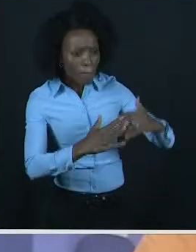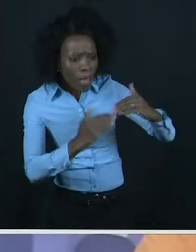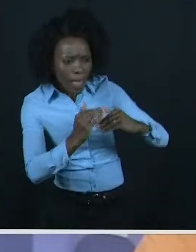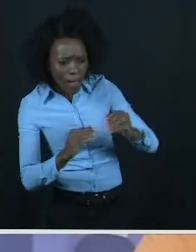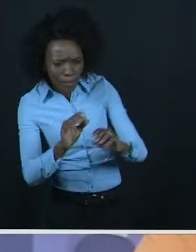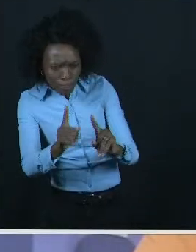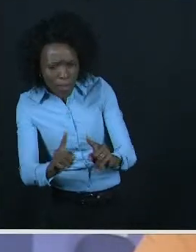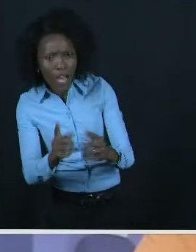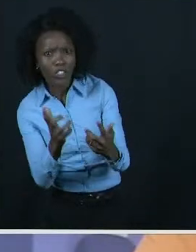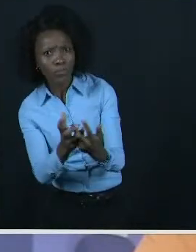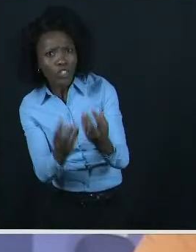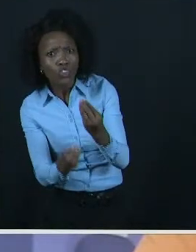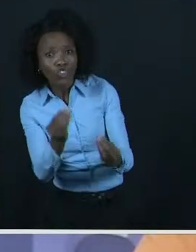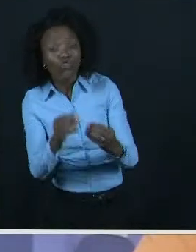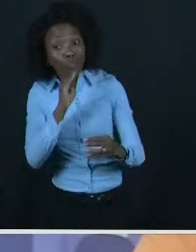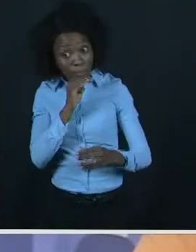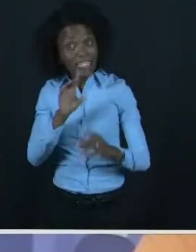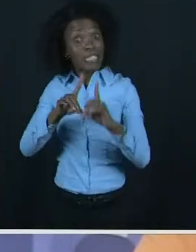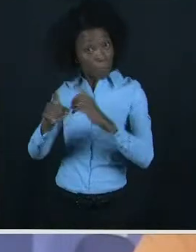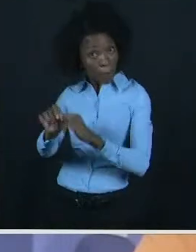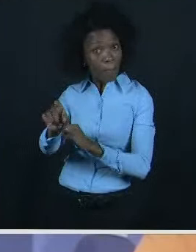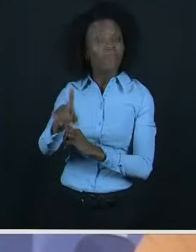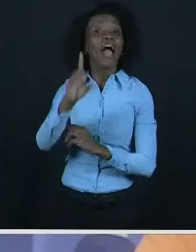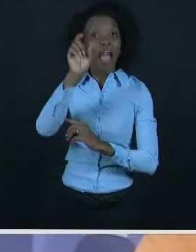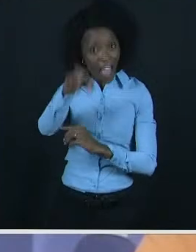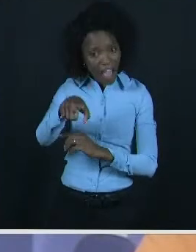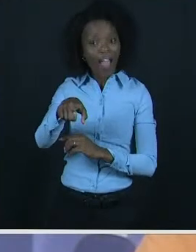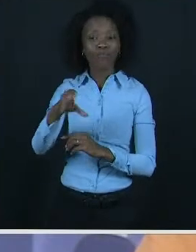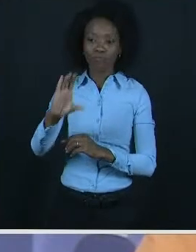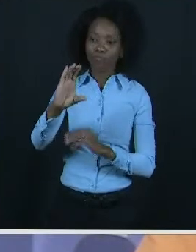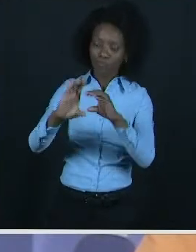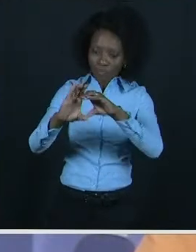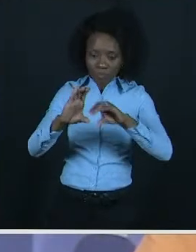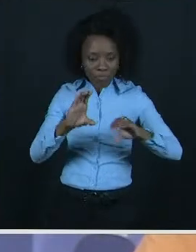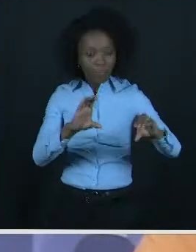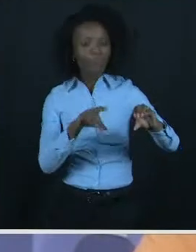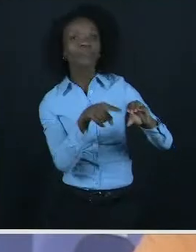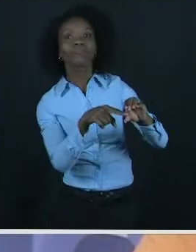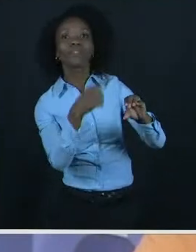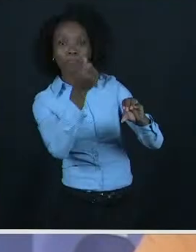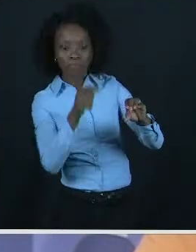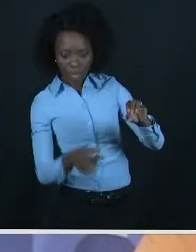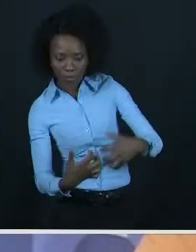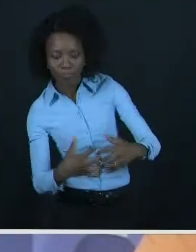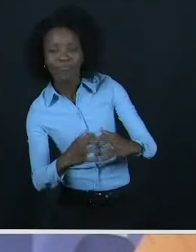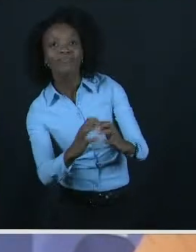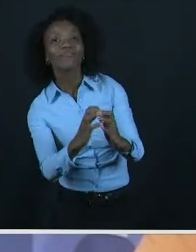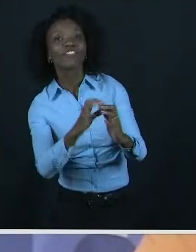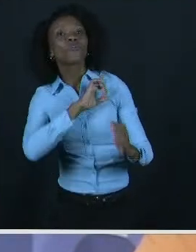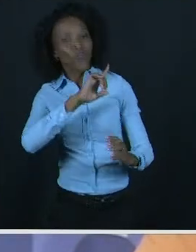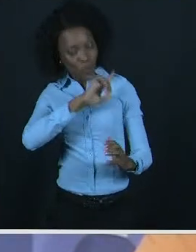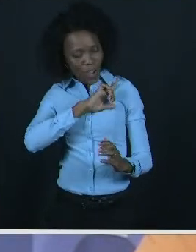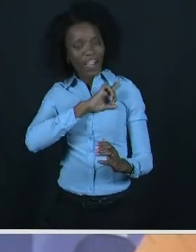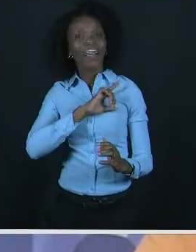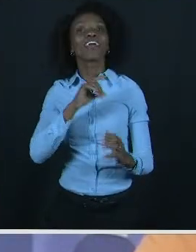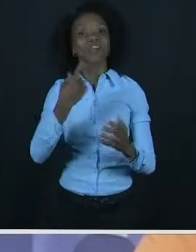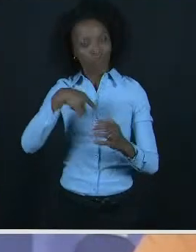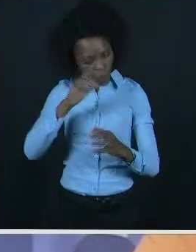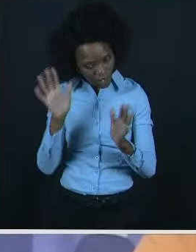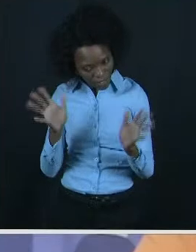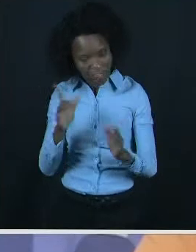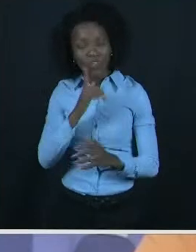allocated by that department from its own budget when we said set aside money. And